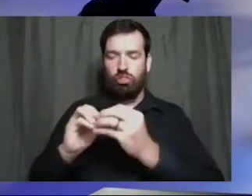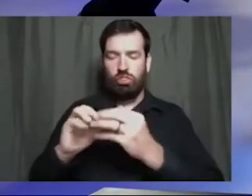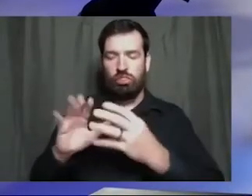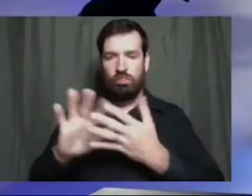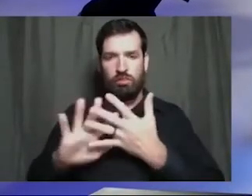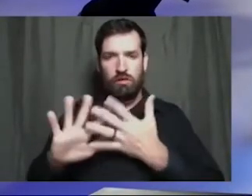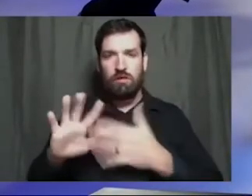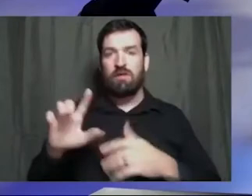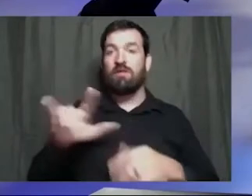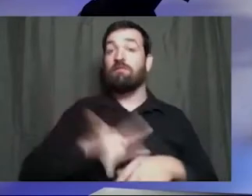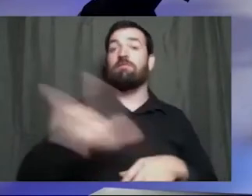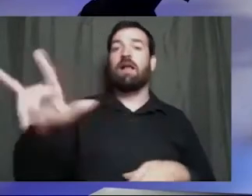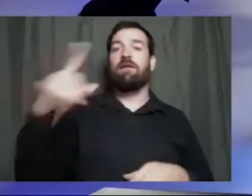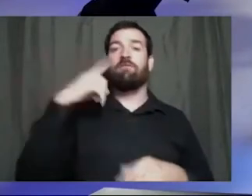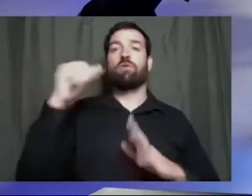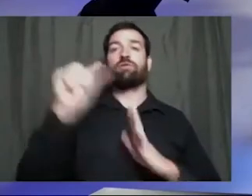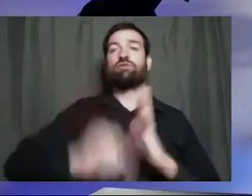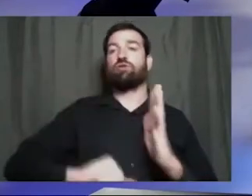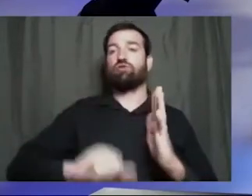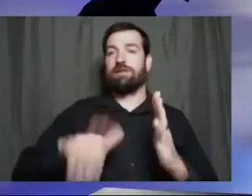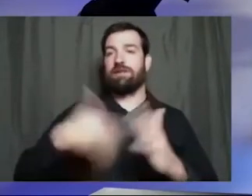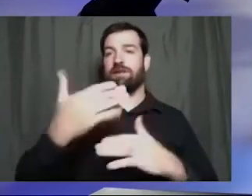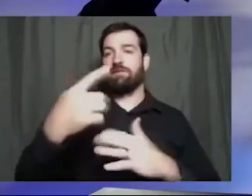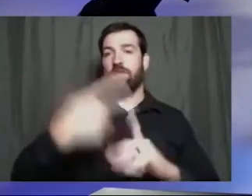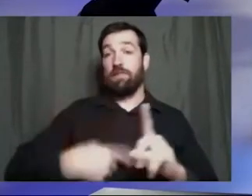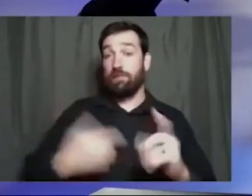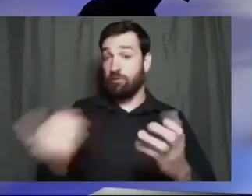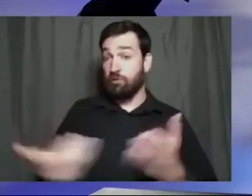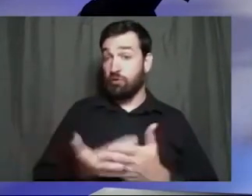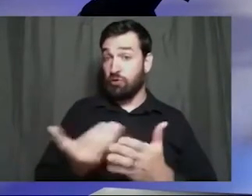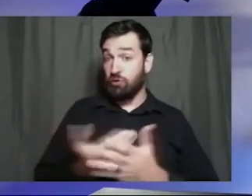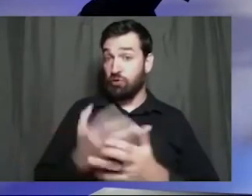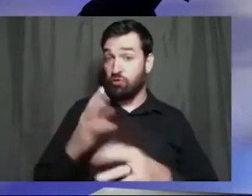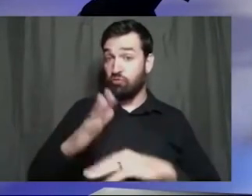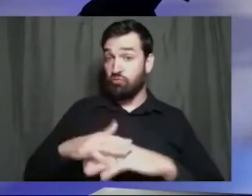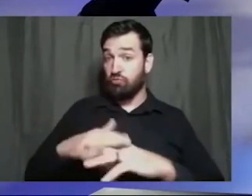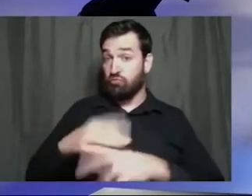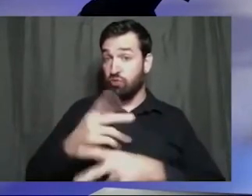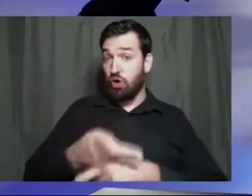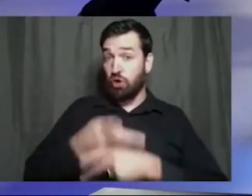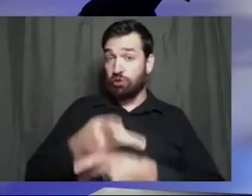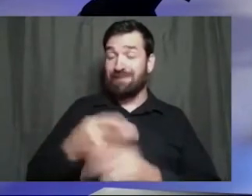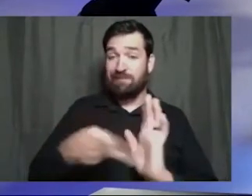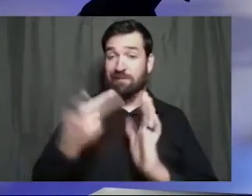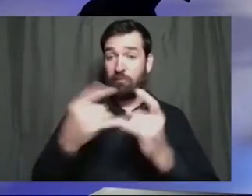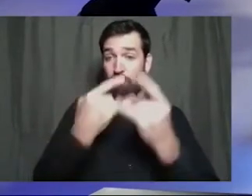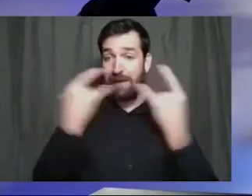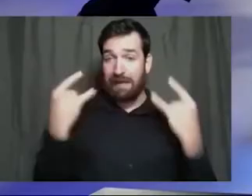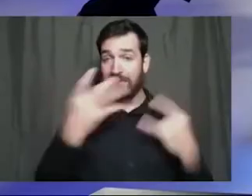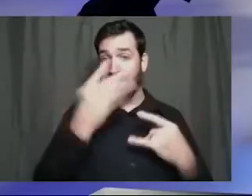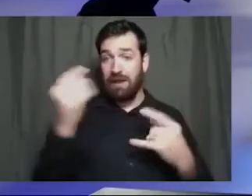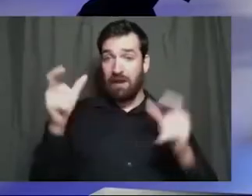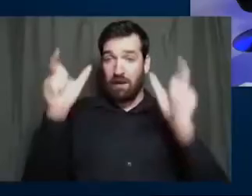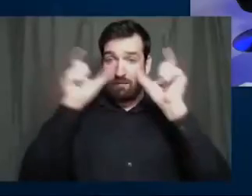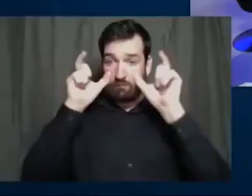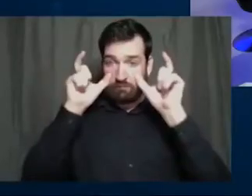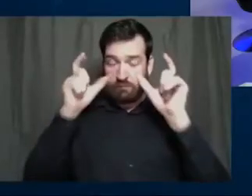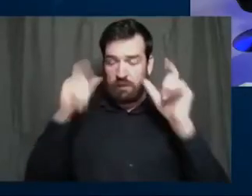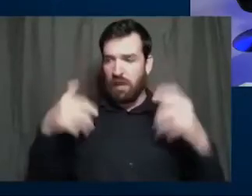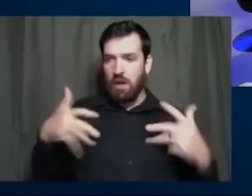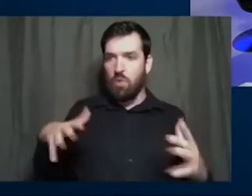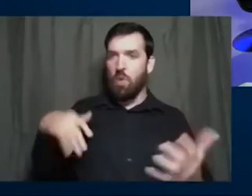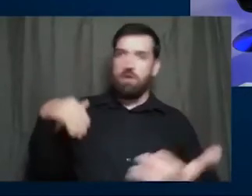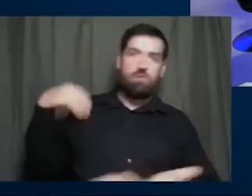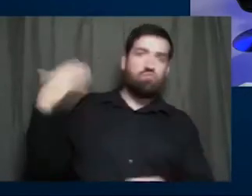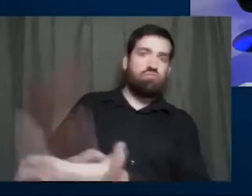surgery next month. Are there any new precautions to take other than double masking and eye protection? I would hate to get all the way there and then test